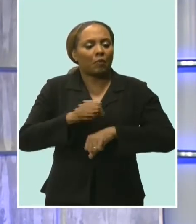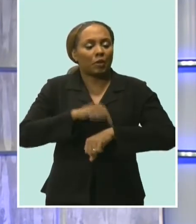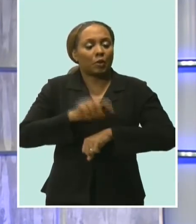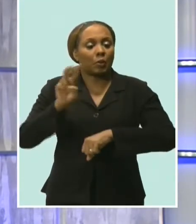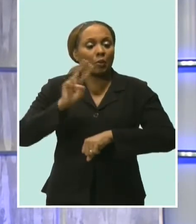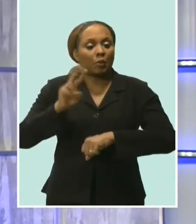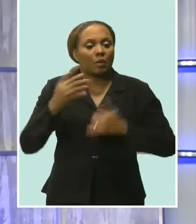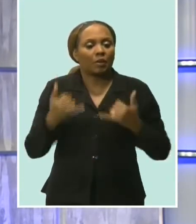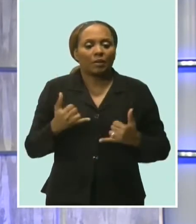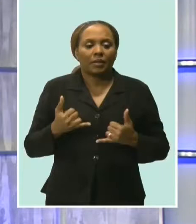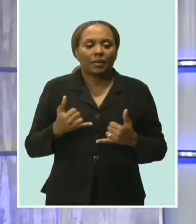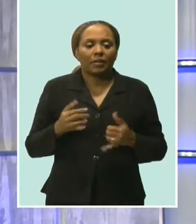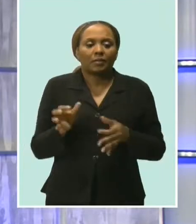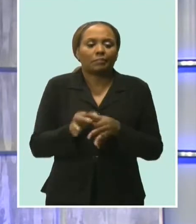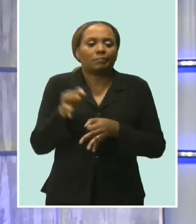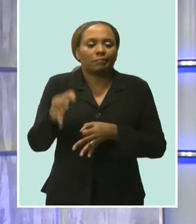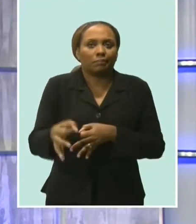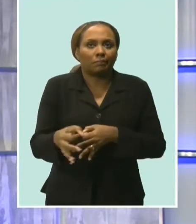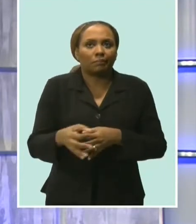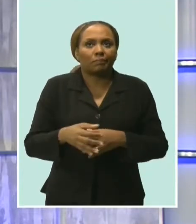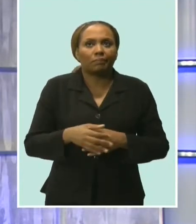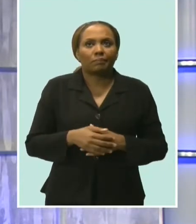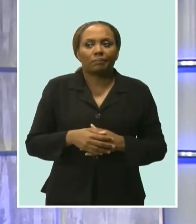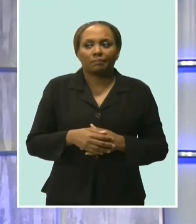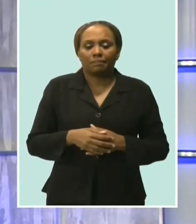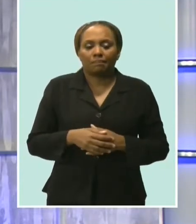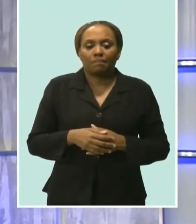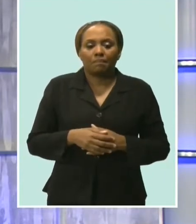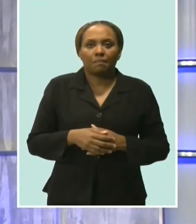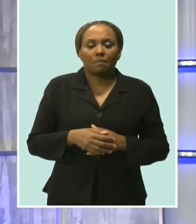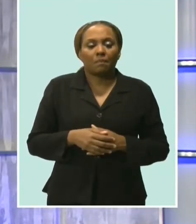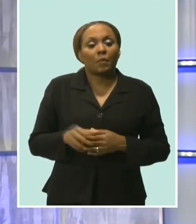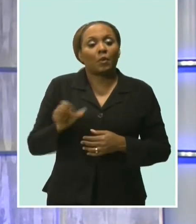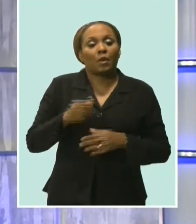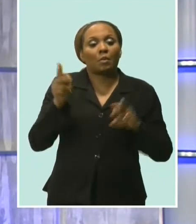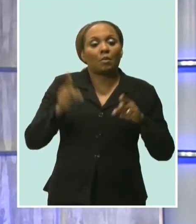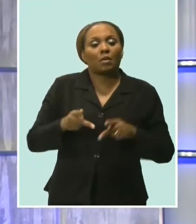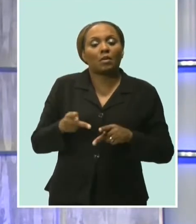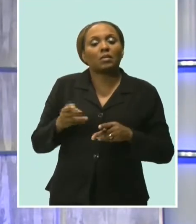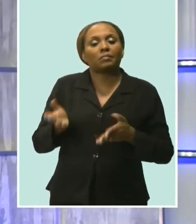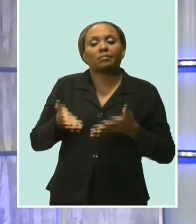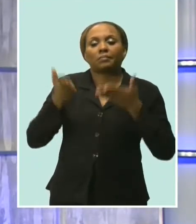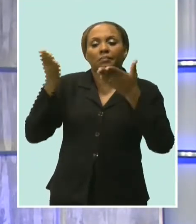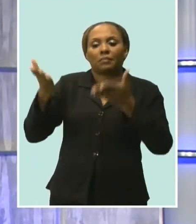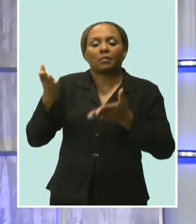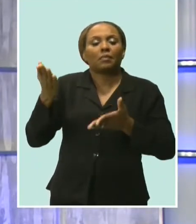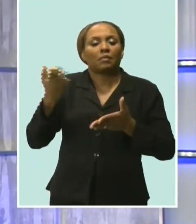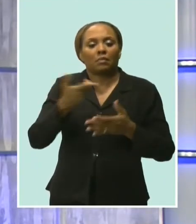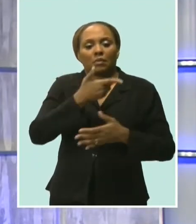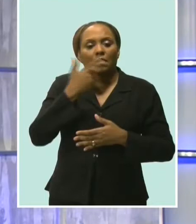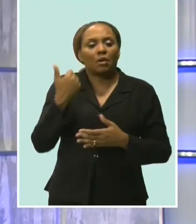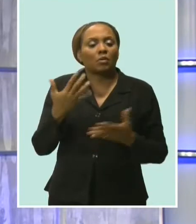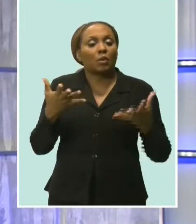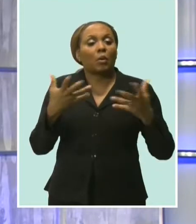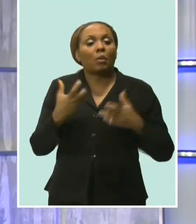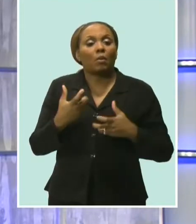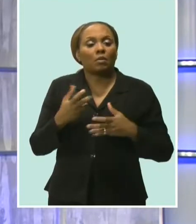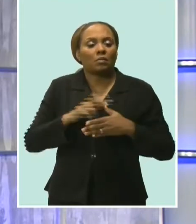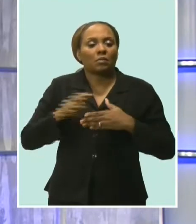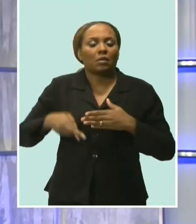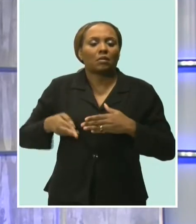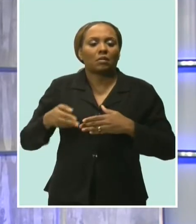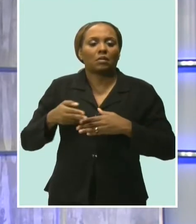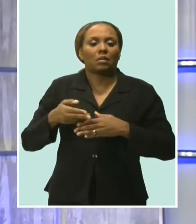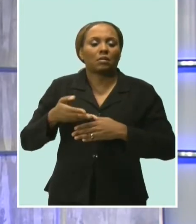The move comes after an APNU AFC supporter filed a case in the High Court to have the declaration of the elections blocked. A